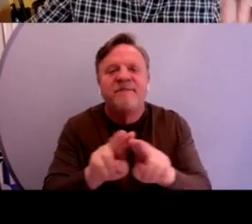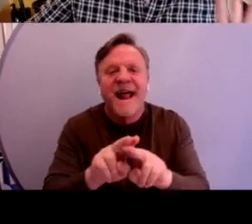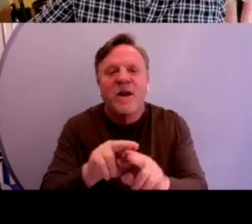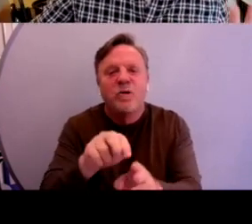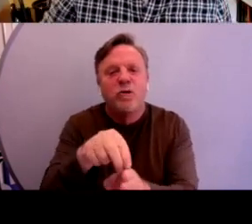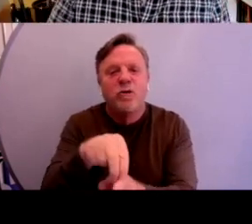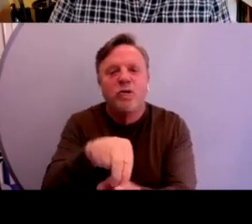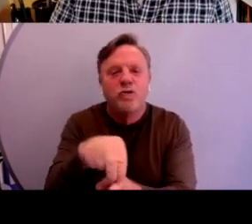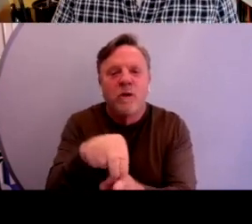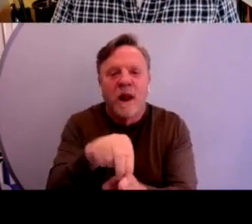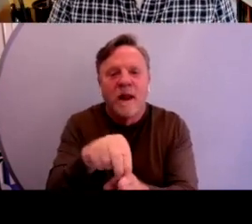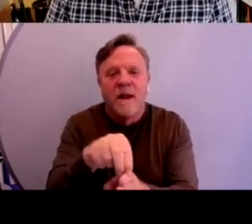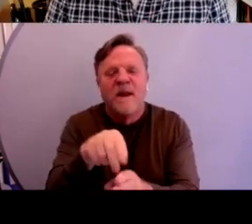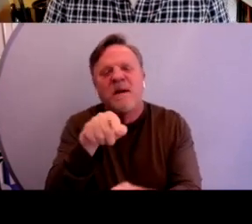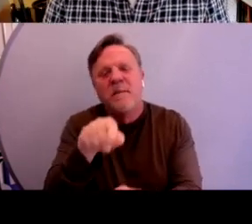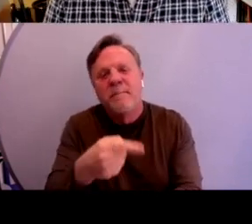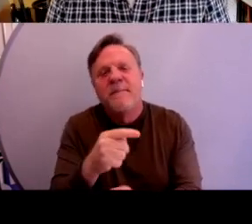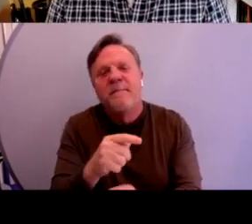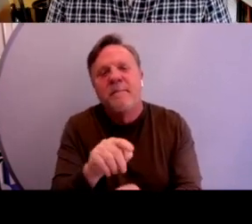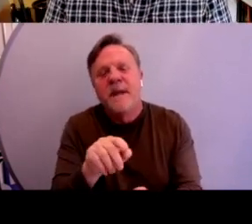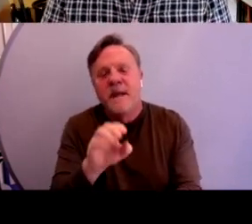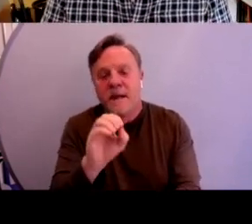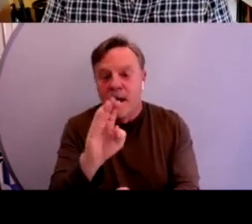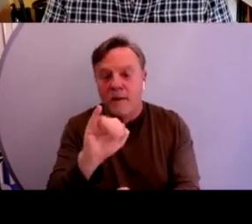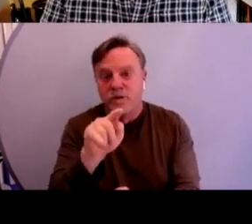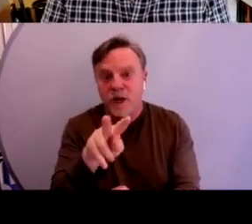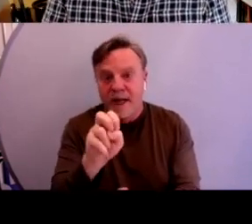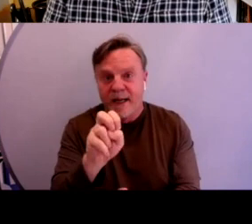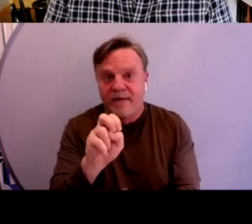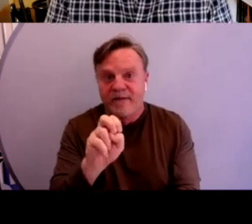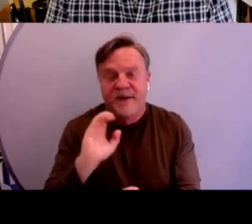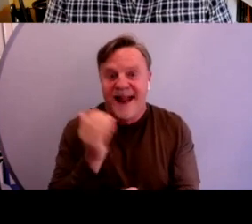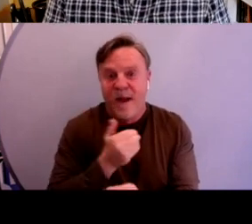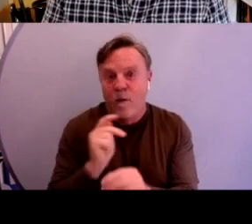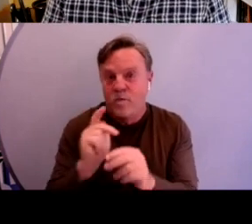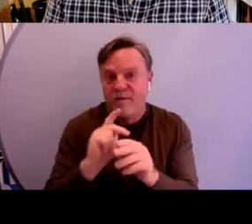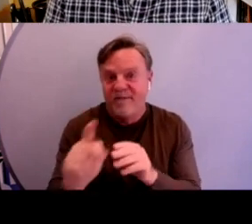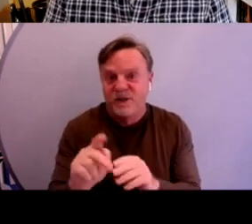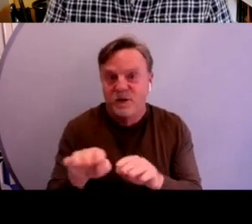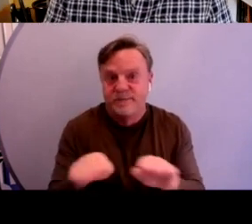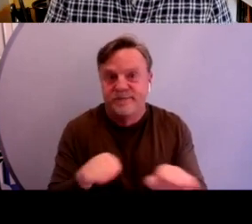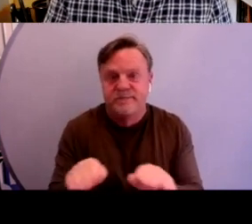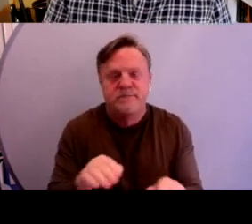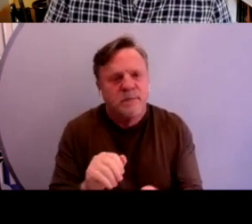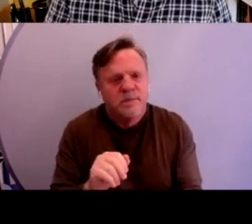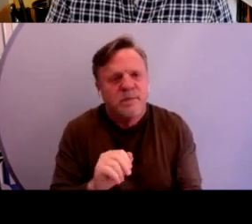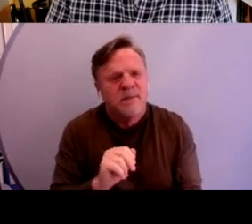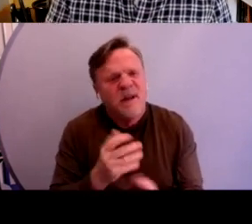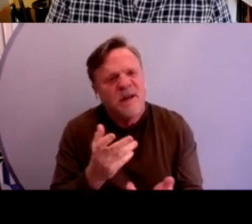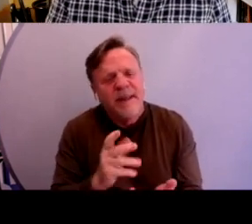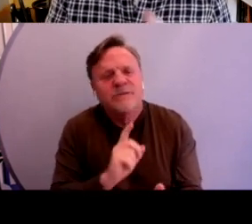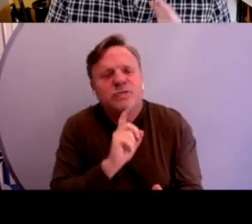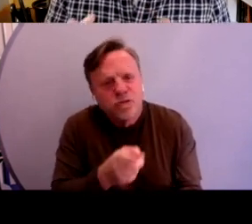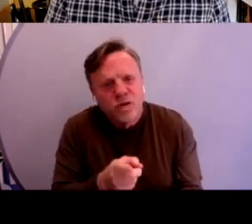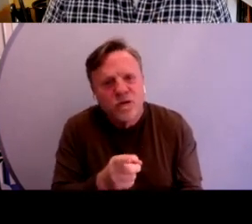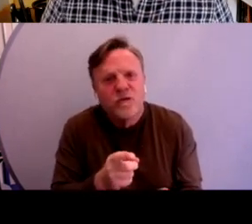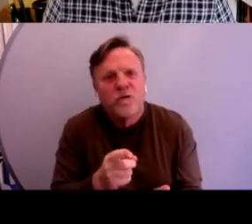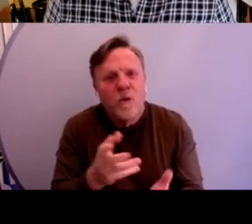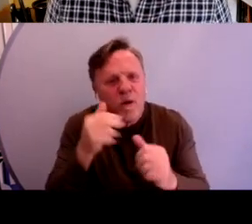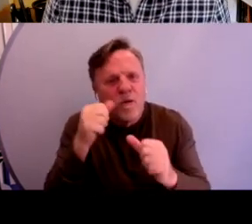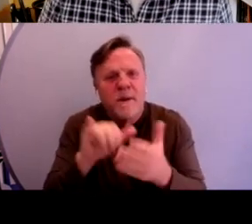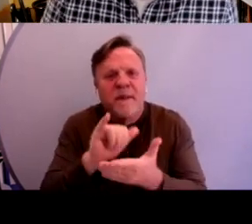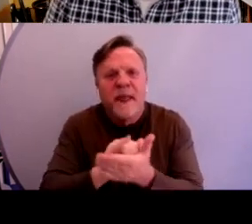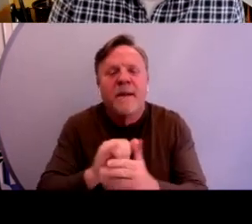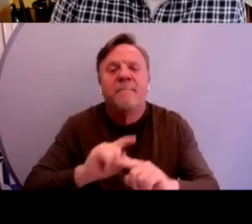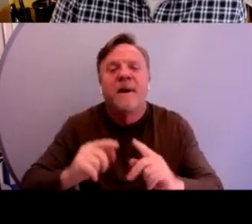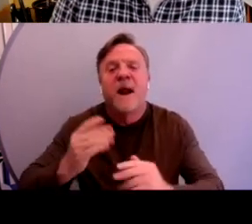of objective in our professionalism. And there's something to that. We certainly want to keep that in mind. But I want to build on some of Bill's